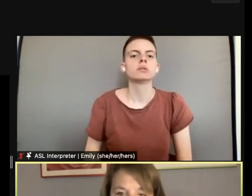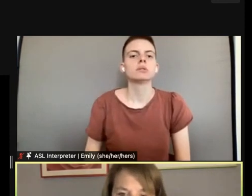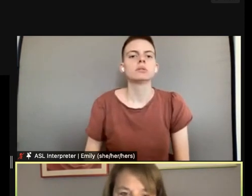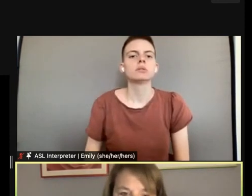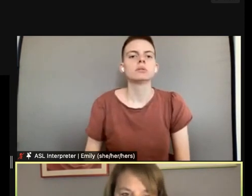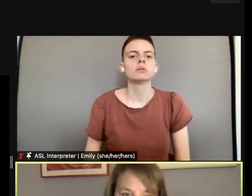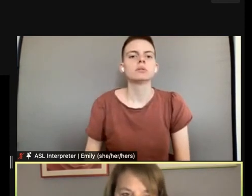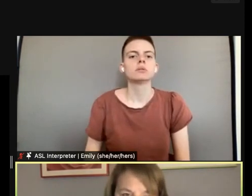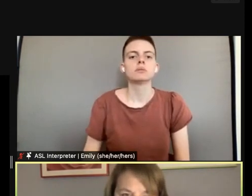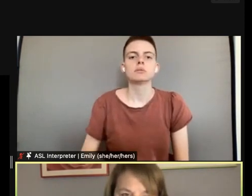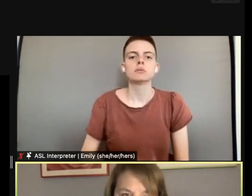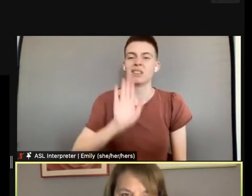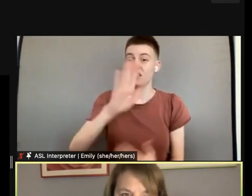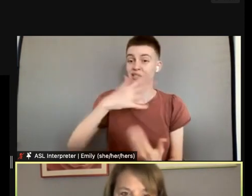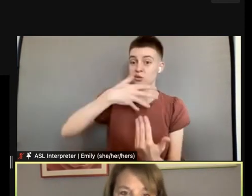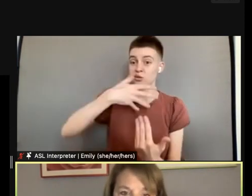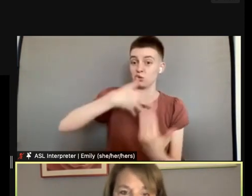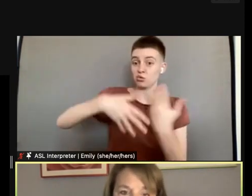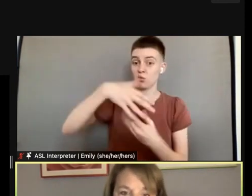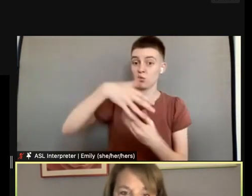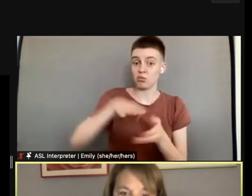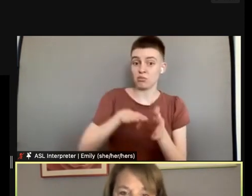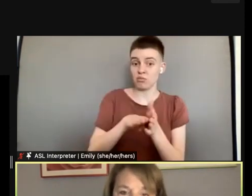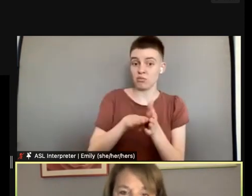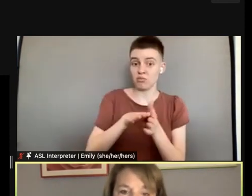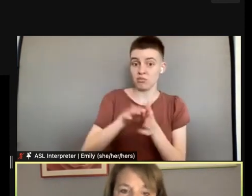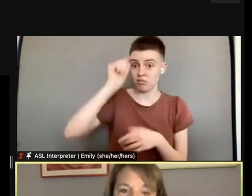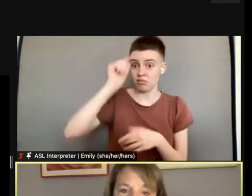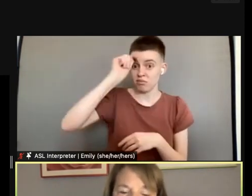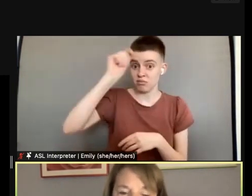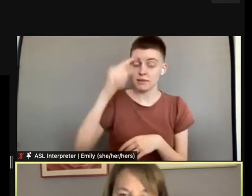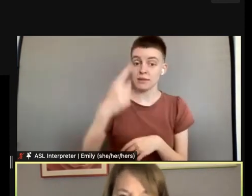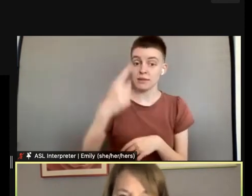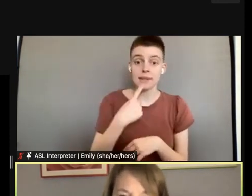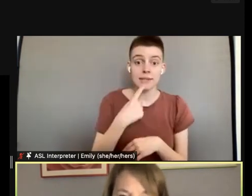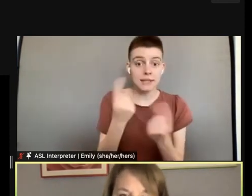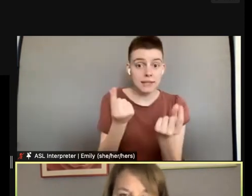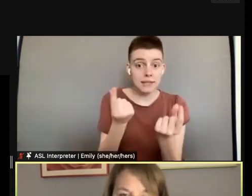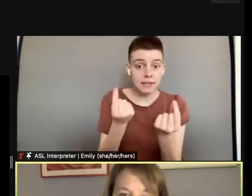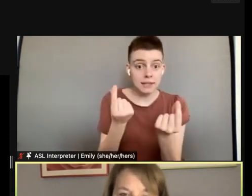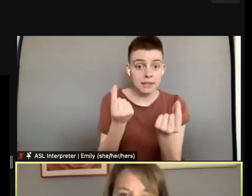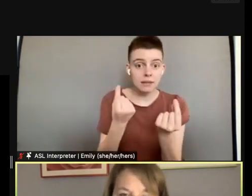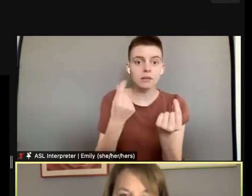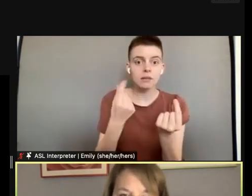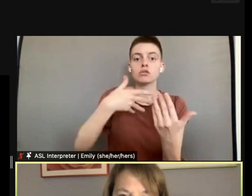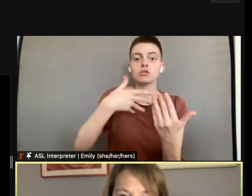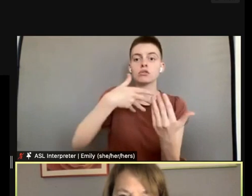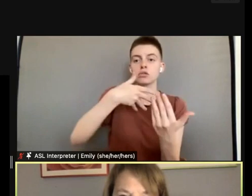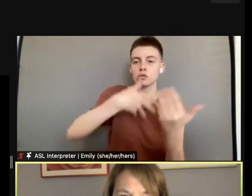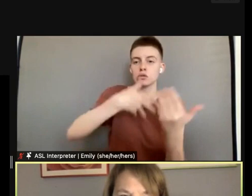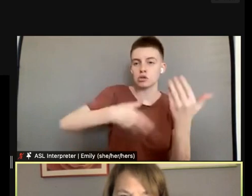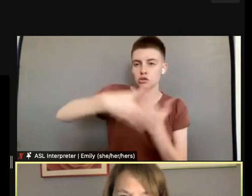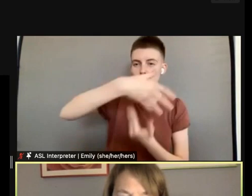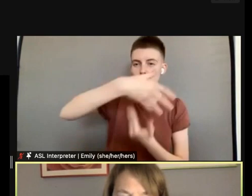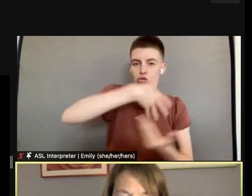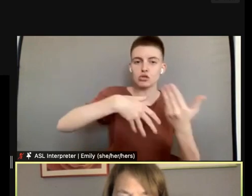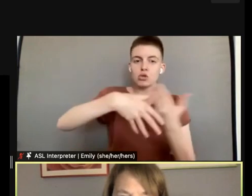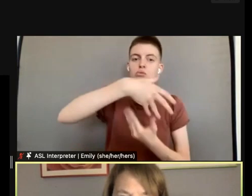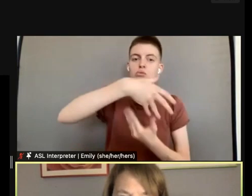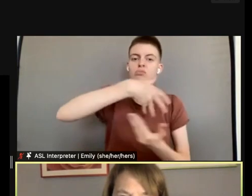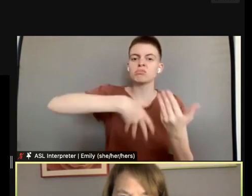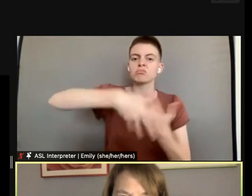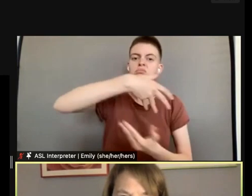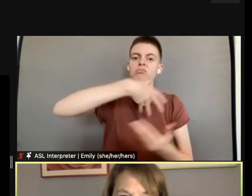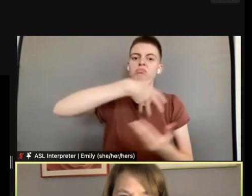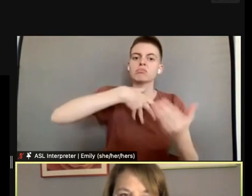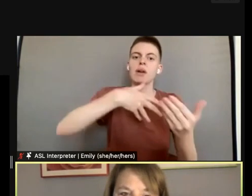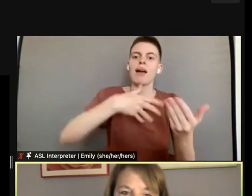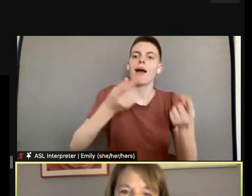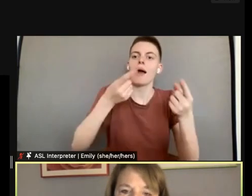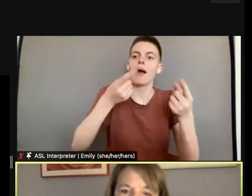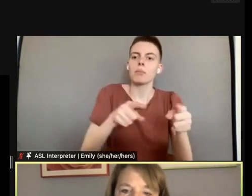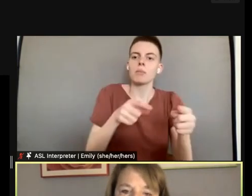development theory argues that social interaction precedes development.